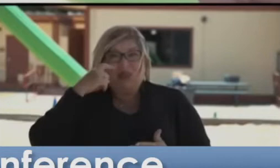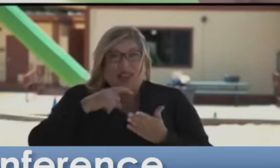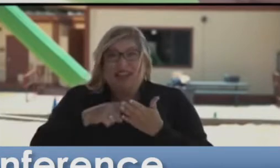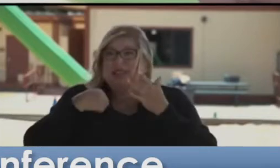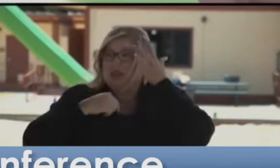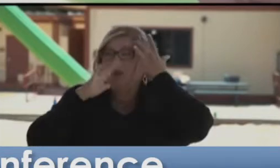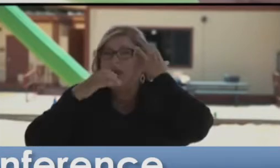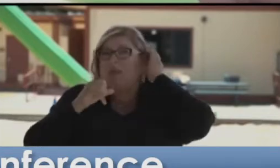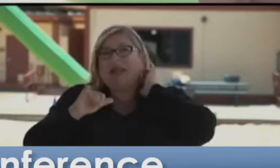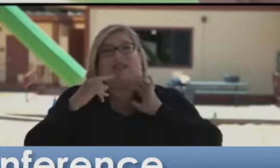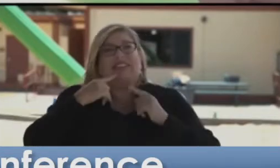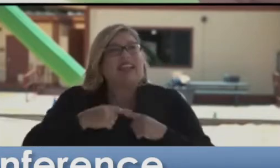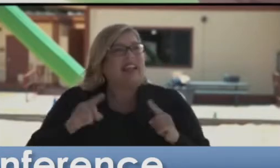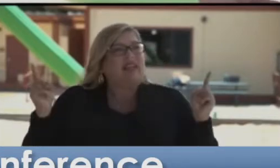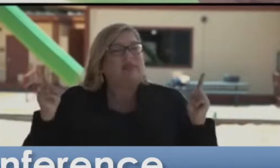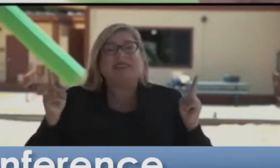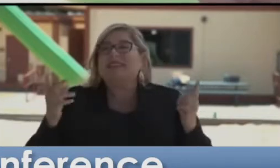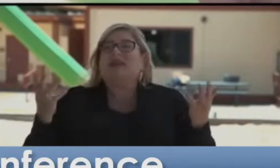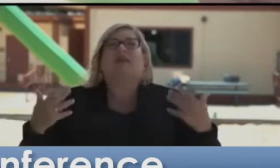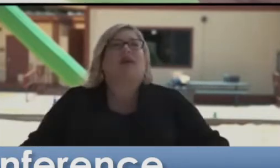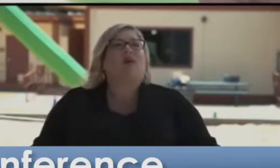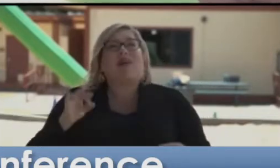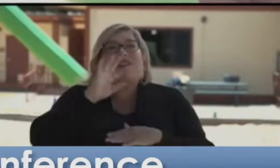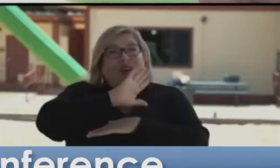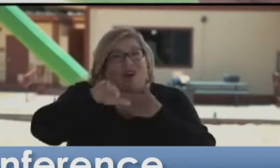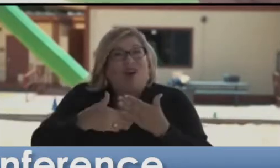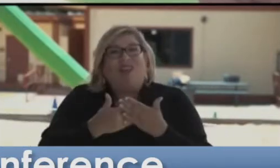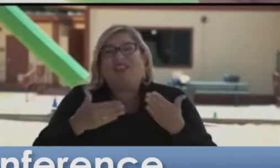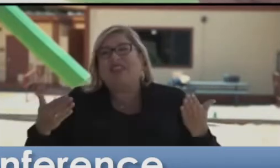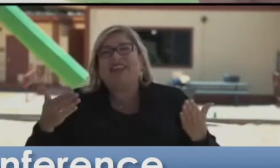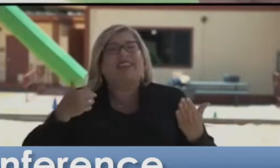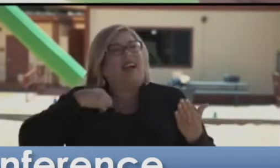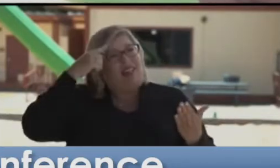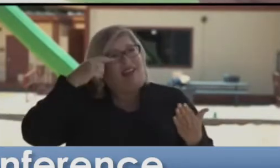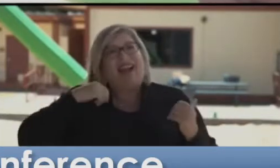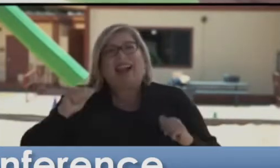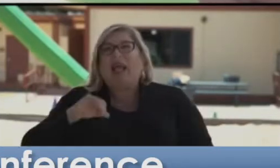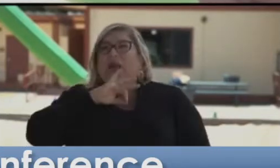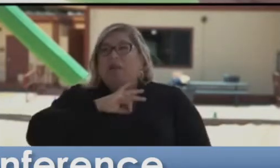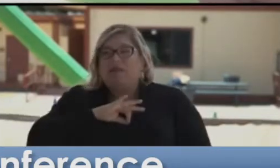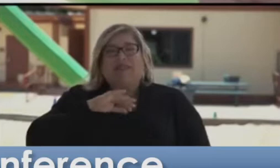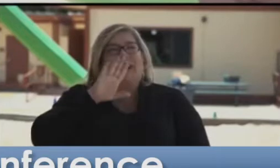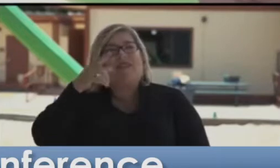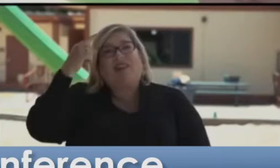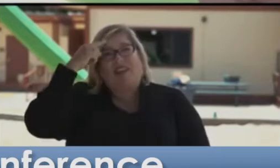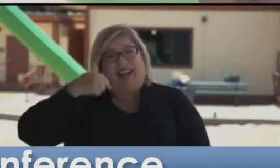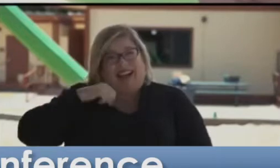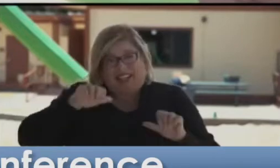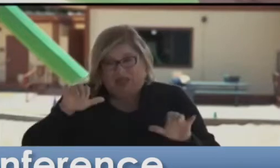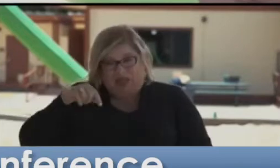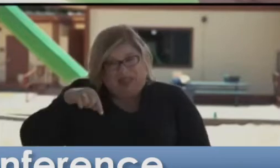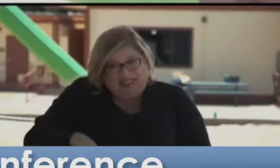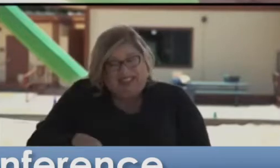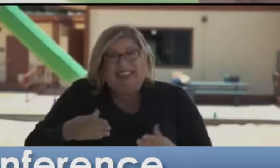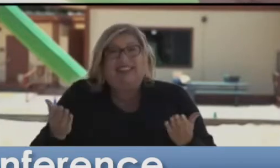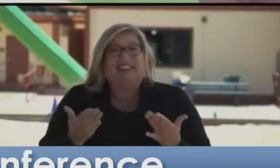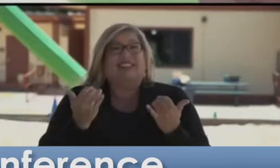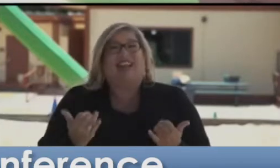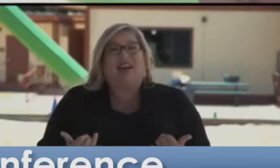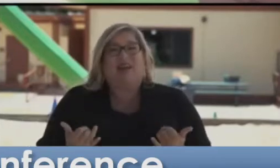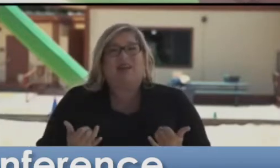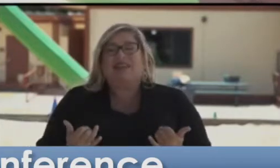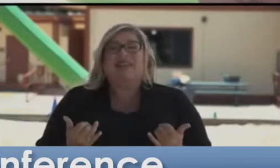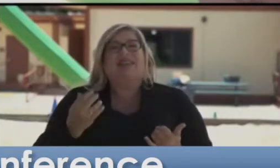make this announcement?" He goes, "Of all the things I thought I'd have a privilege to do, I never thought we'd actually be here just 2.5 years into